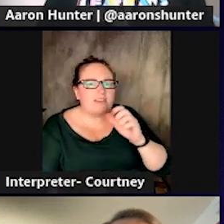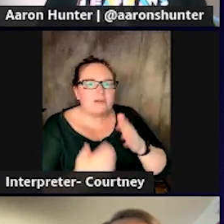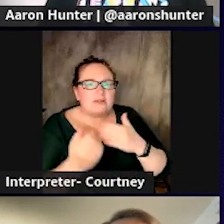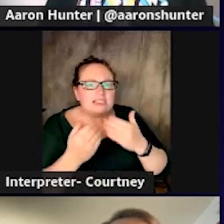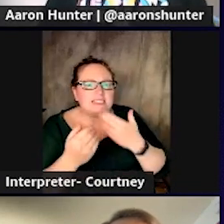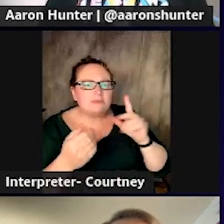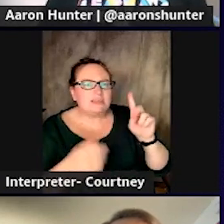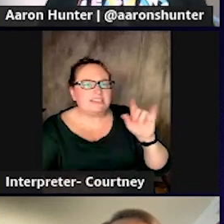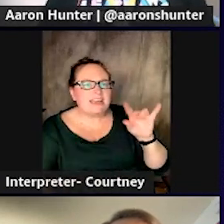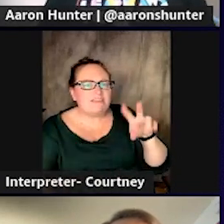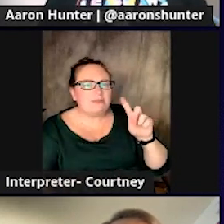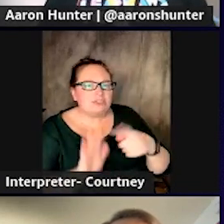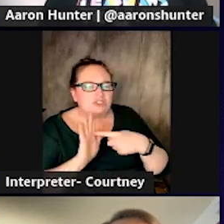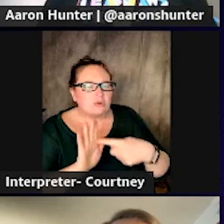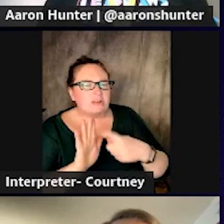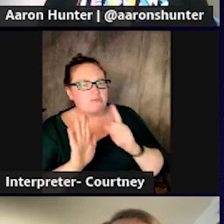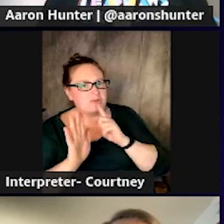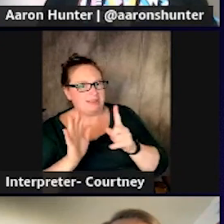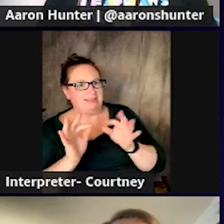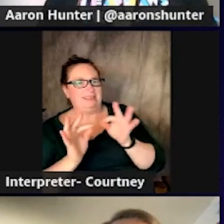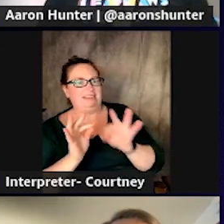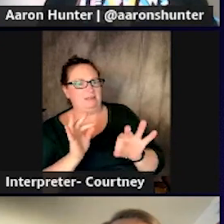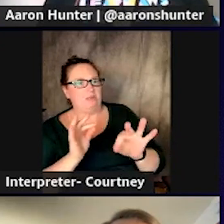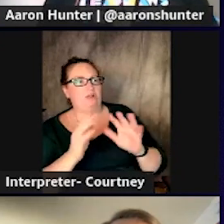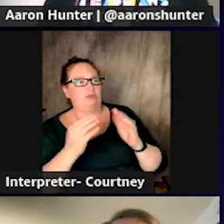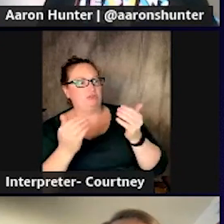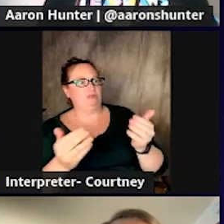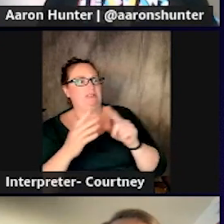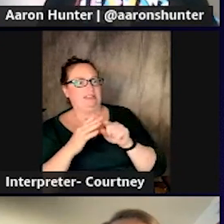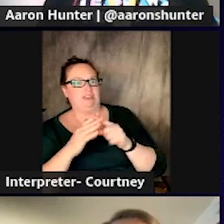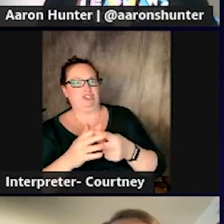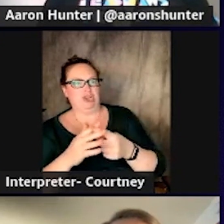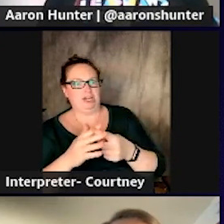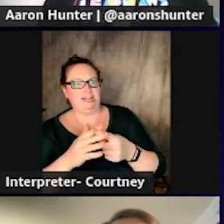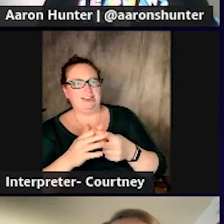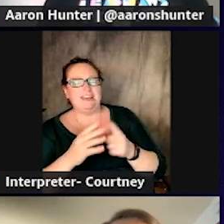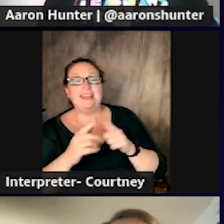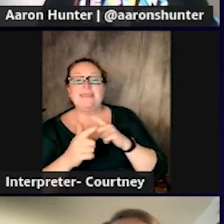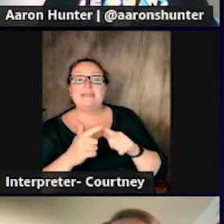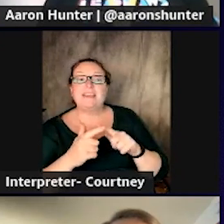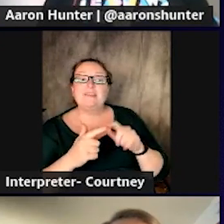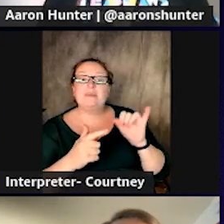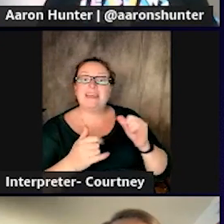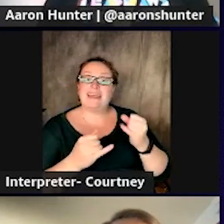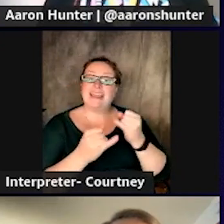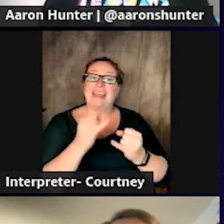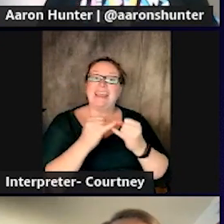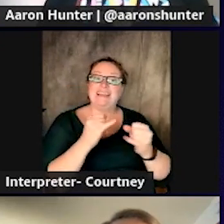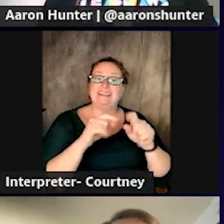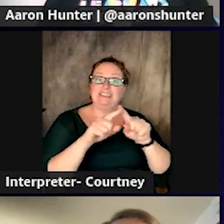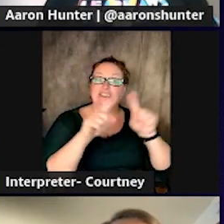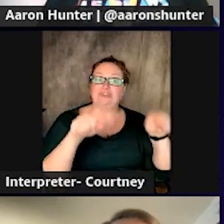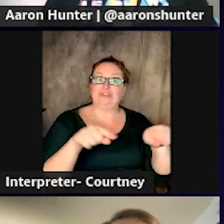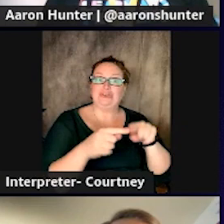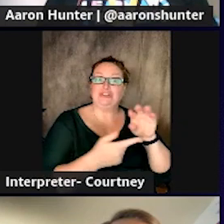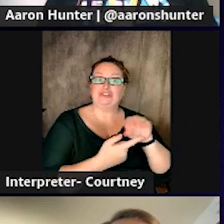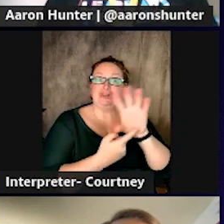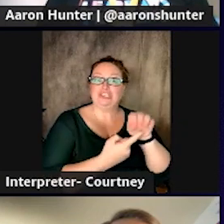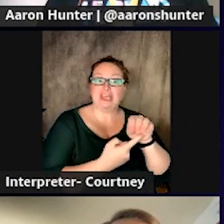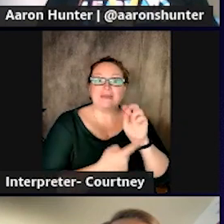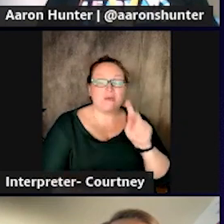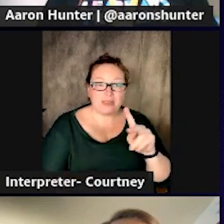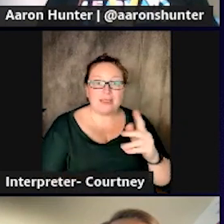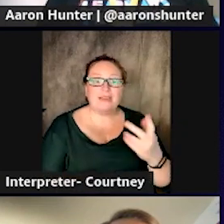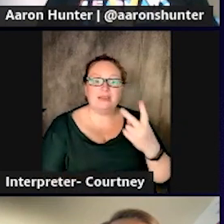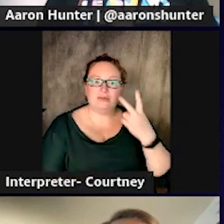that it definitely is, you know, really simple to kind of get started. And then even when that actual end screenshot that we saw, okay, we've got the